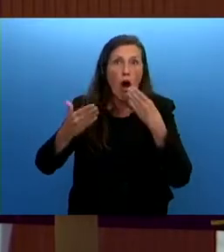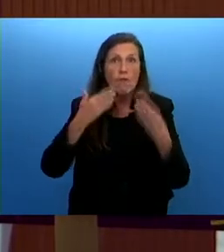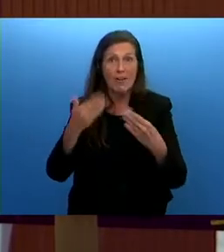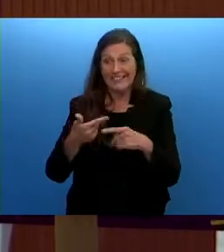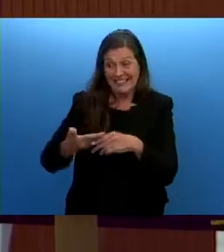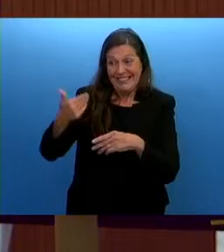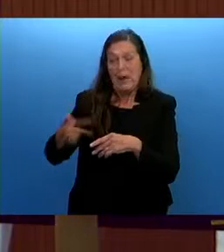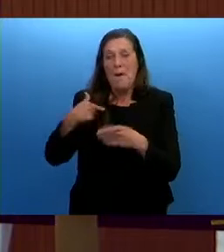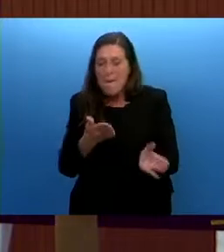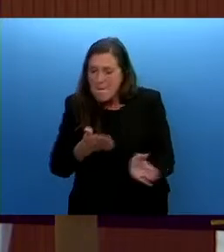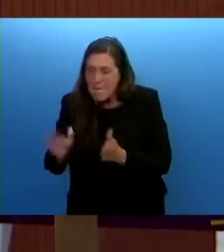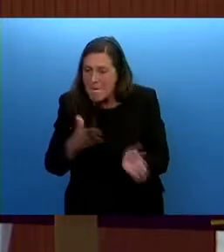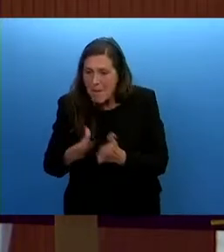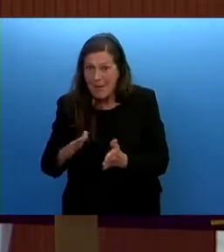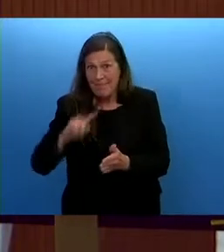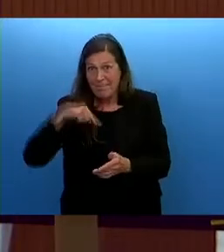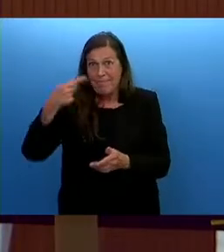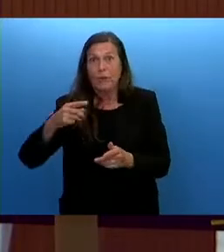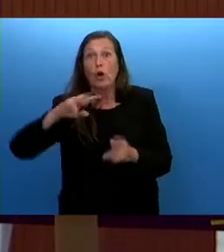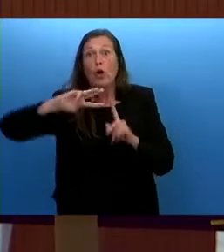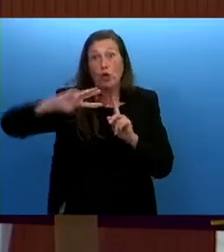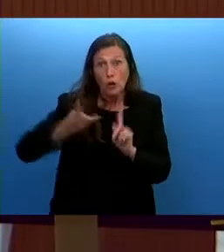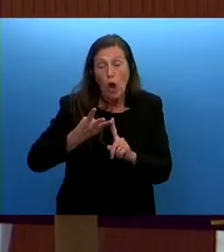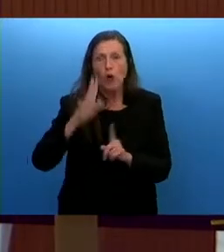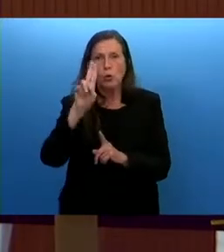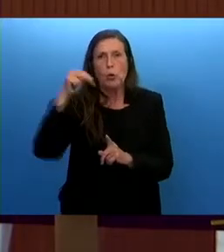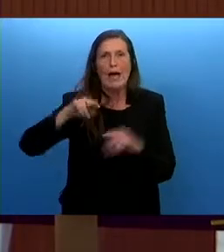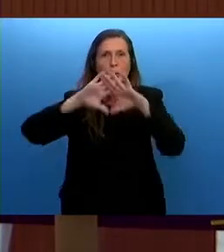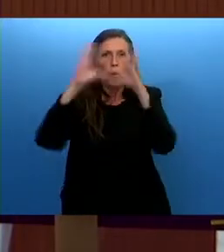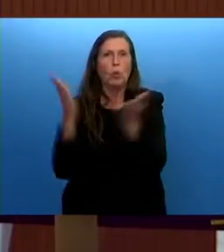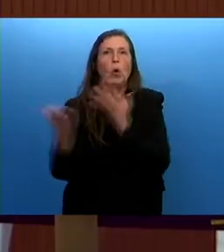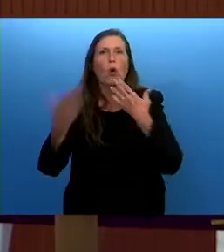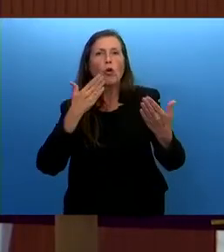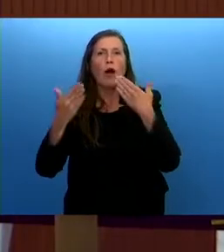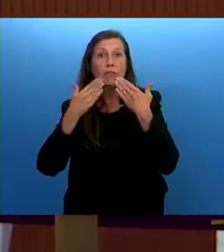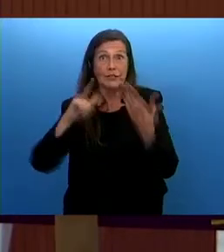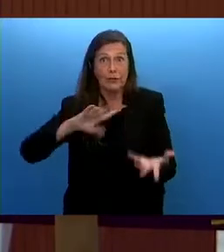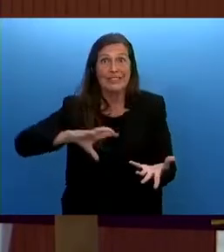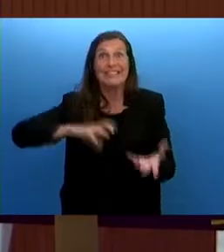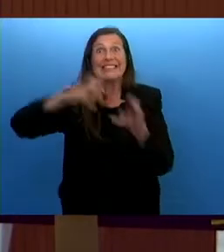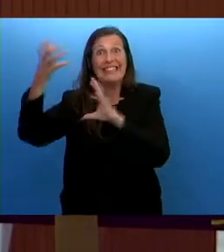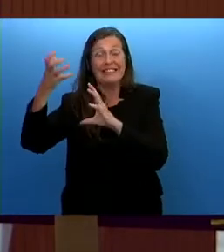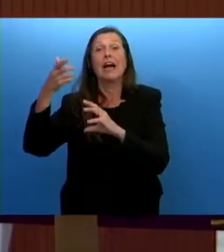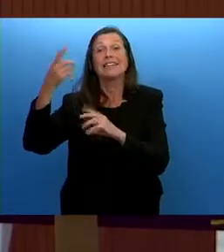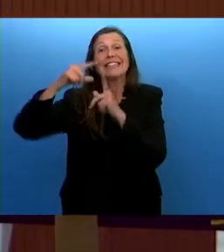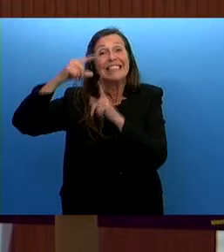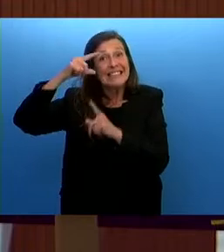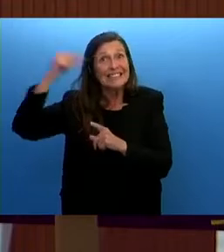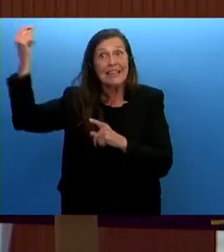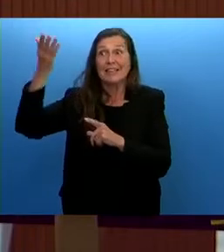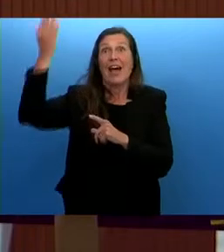preparing for the 3rd UN World Conference on Disaster Risk Reduction that took place in Sendai in Japan in